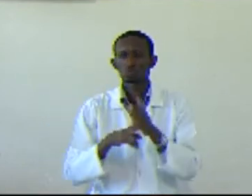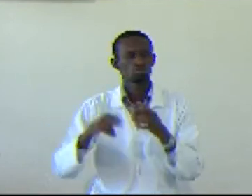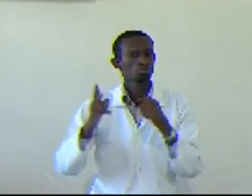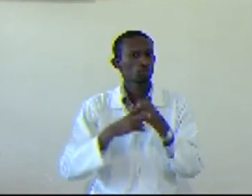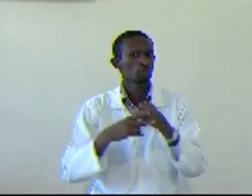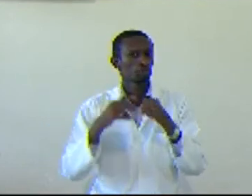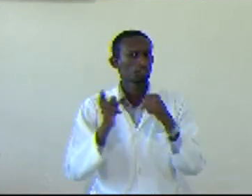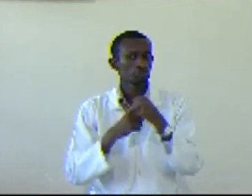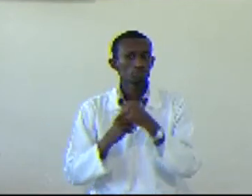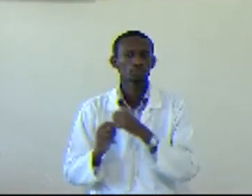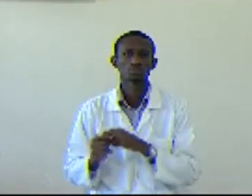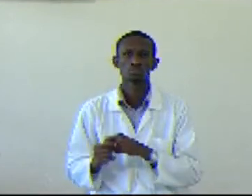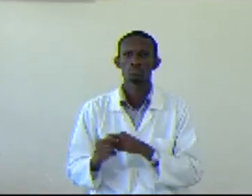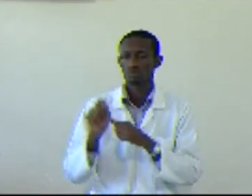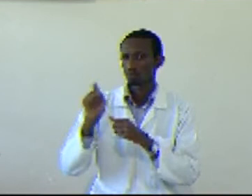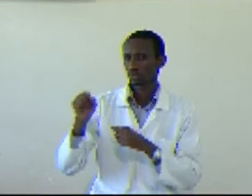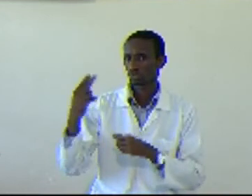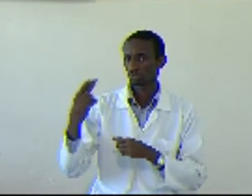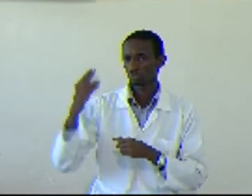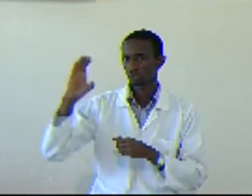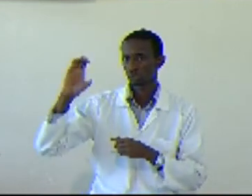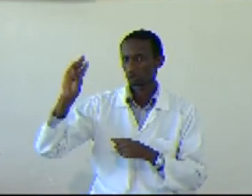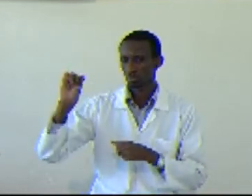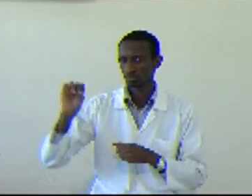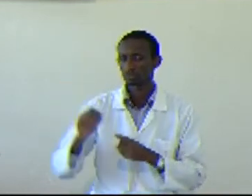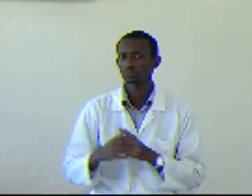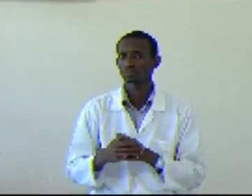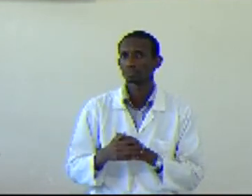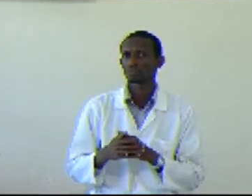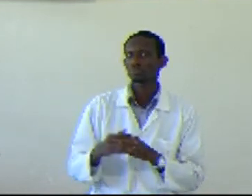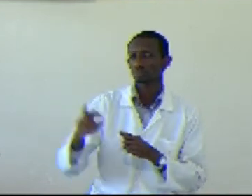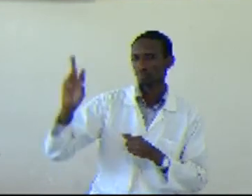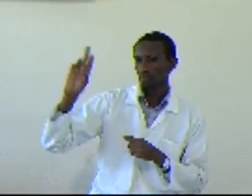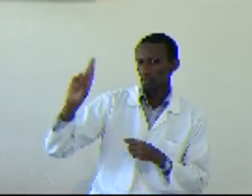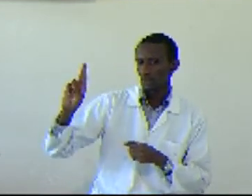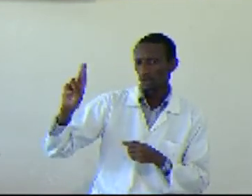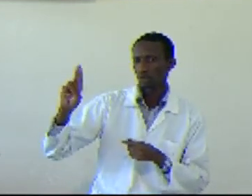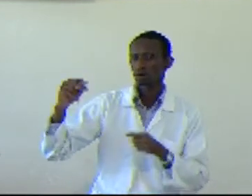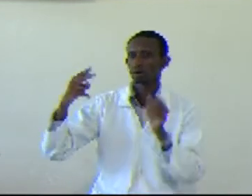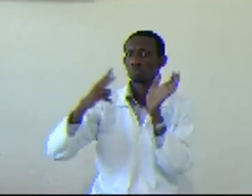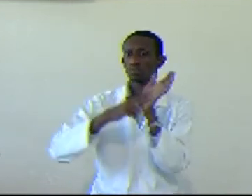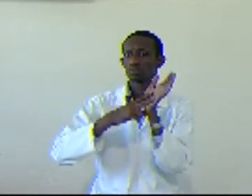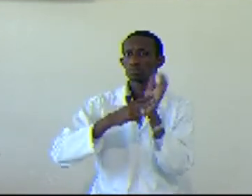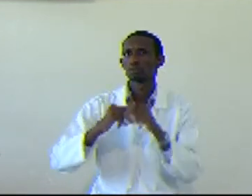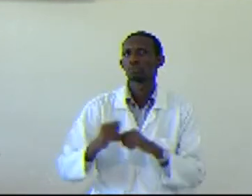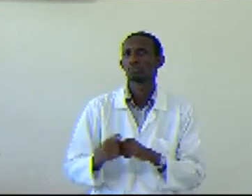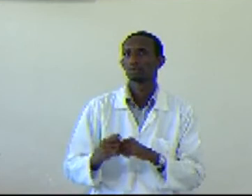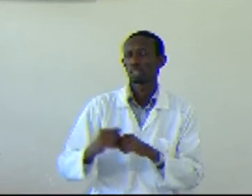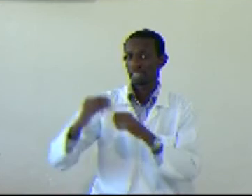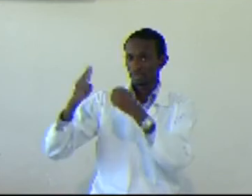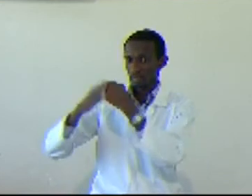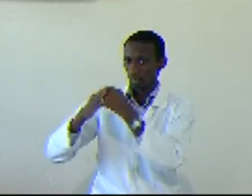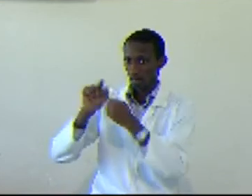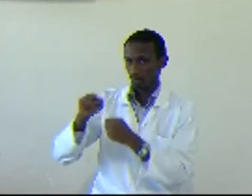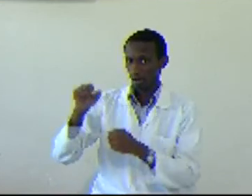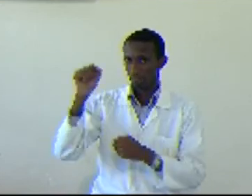76.2 centimeters. Then what is there as a resistance, if we use that 9.5 ohm, then we